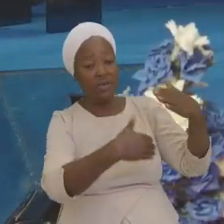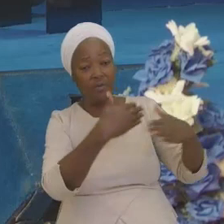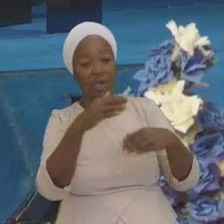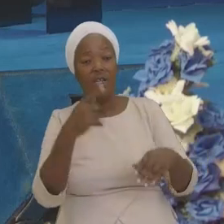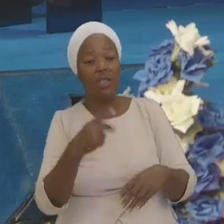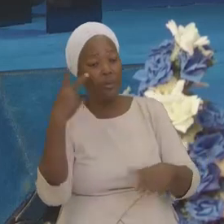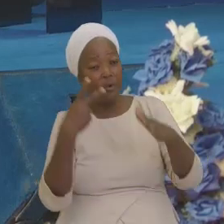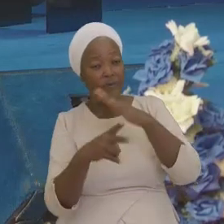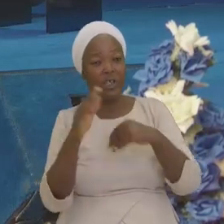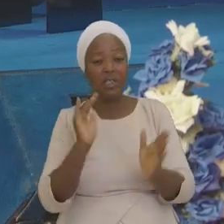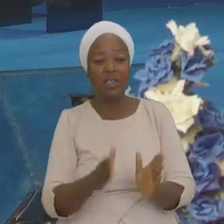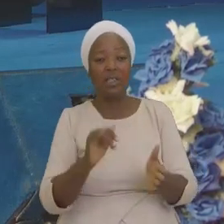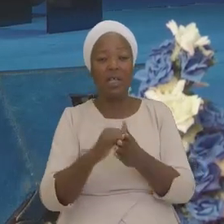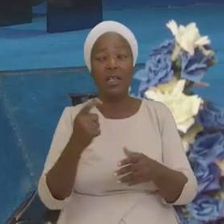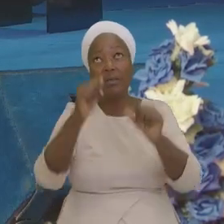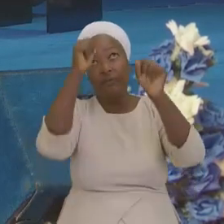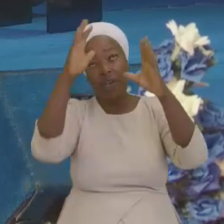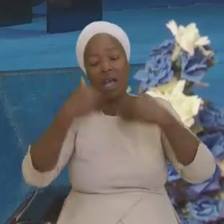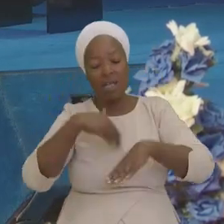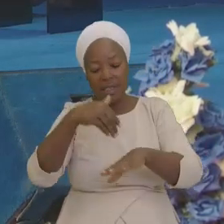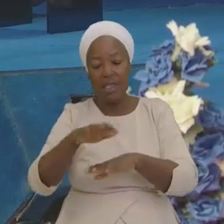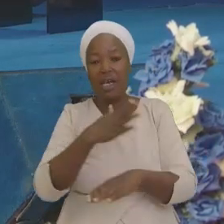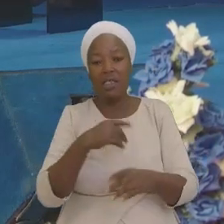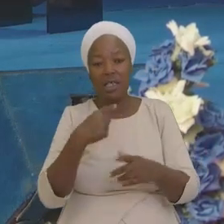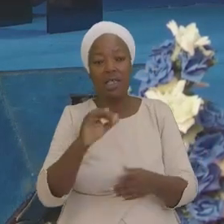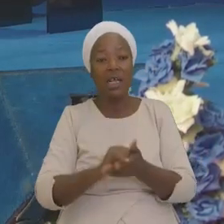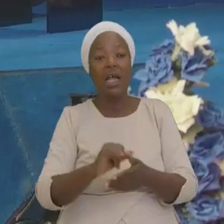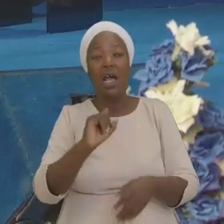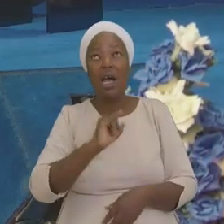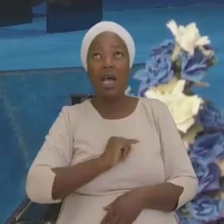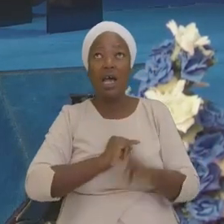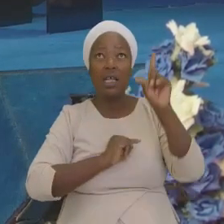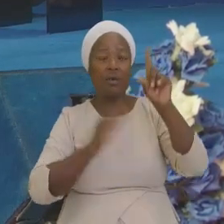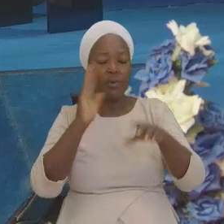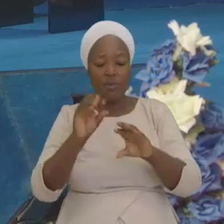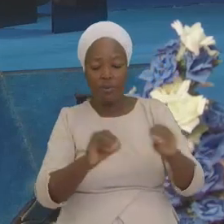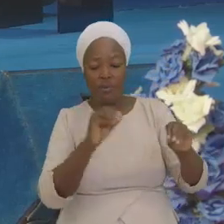that the Father had sent and said, I'll put my word in his mouth.